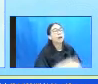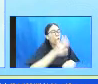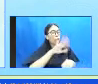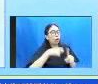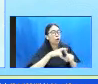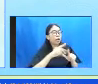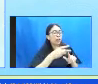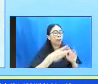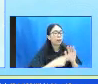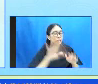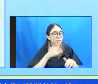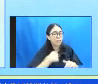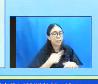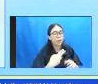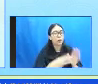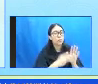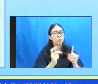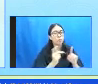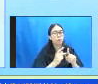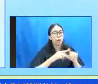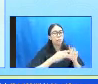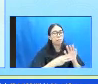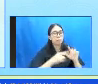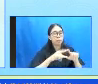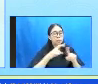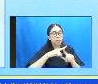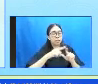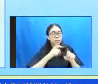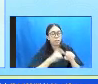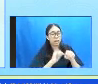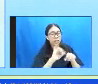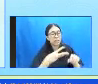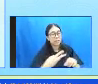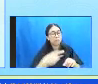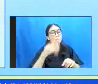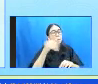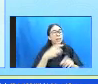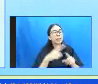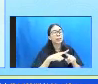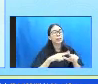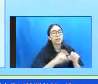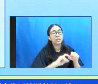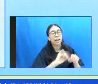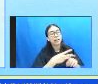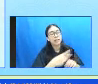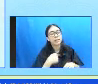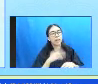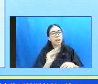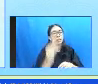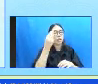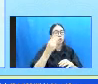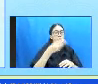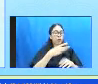Taki. Currently, I'm working as the Executive Director, Concept US Nusa Tenggara, but at this